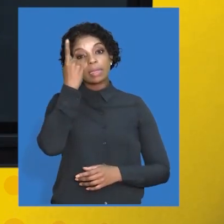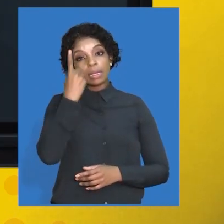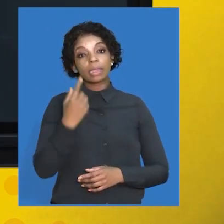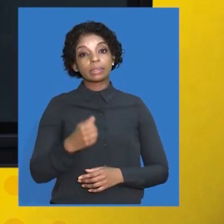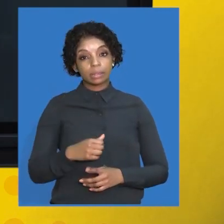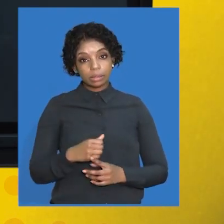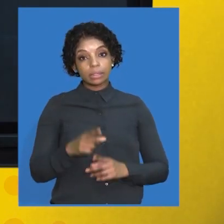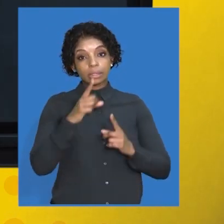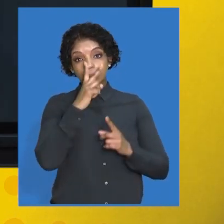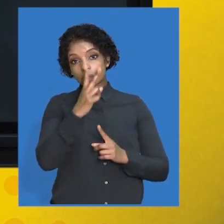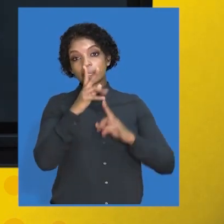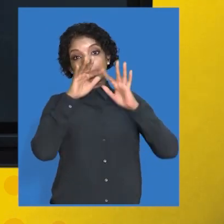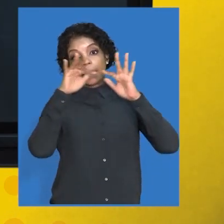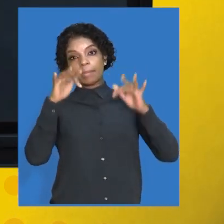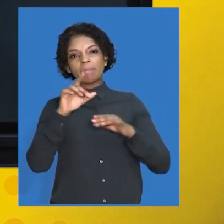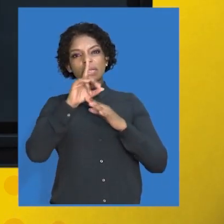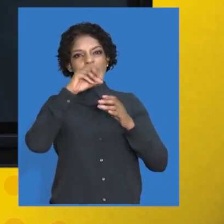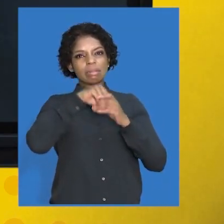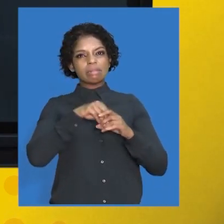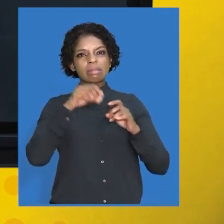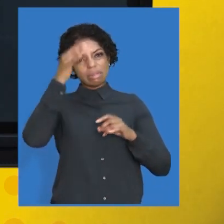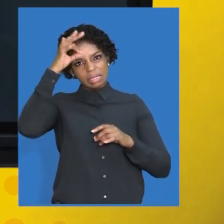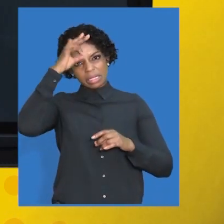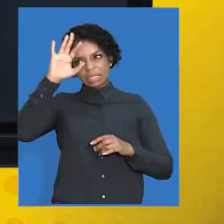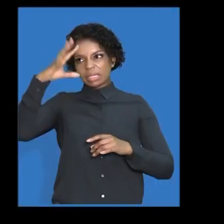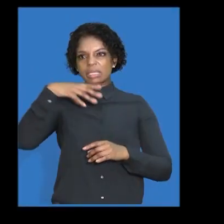got nothing to do with a state-owned company.